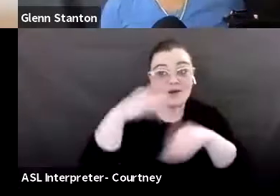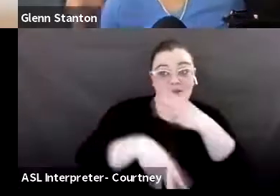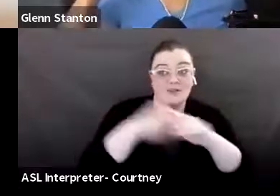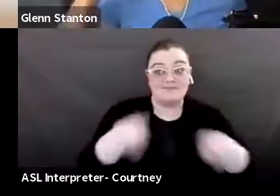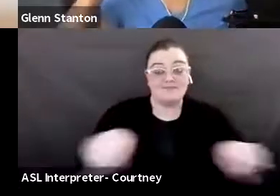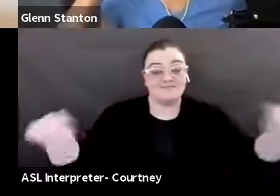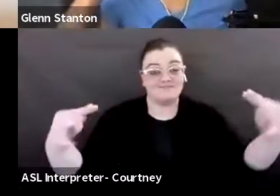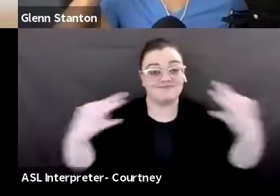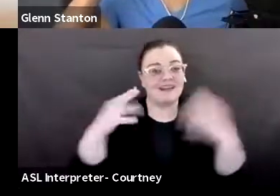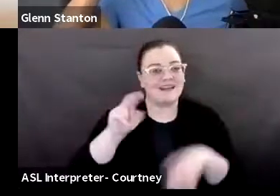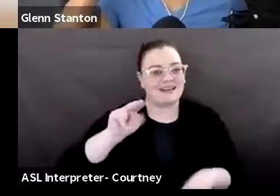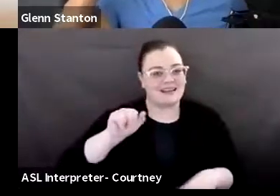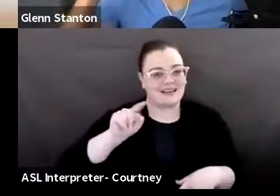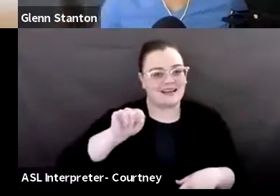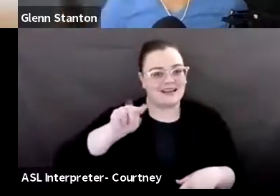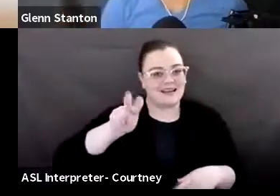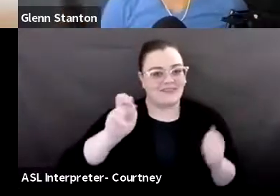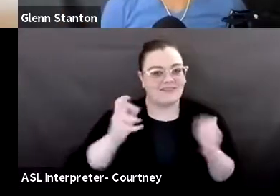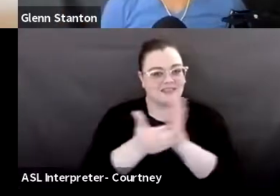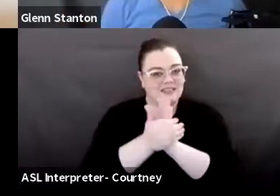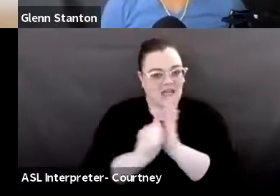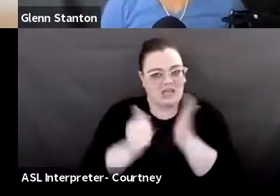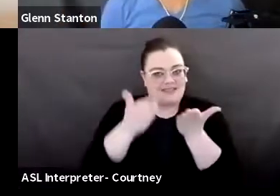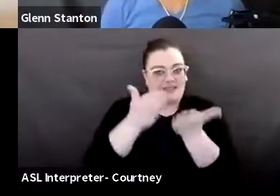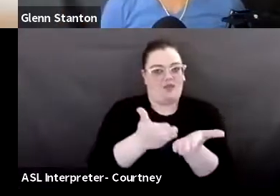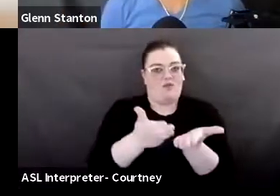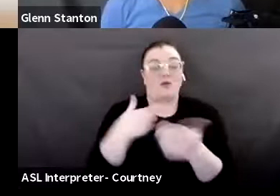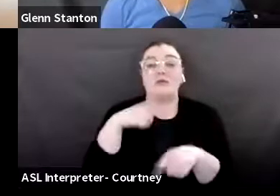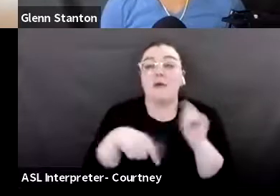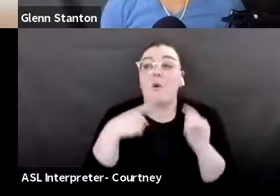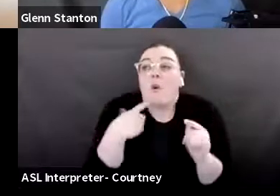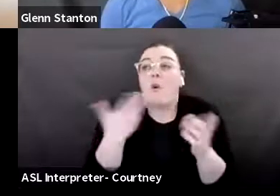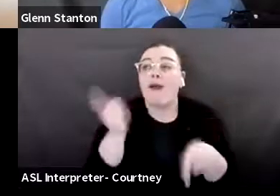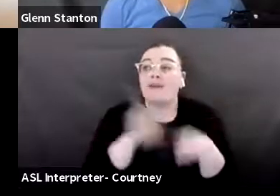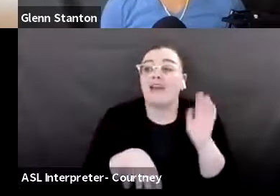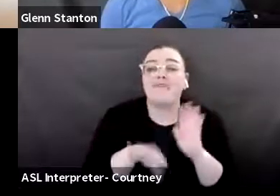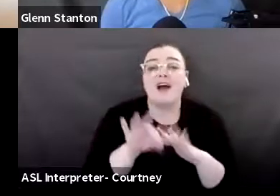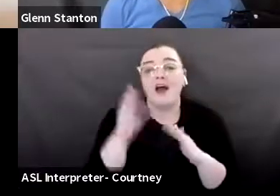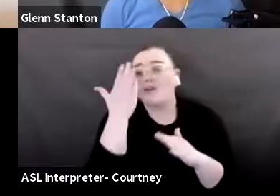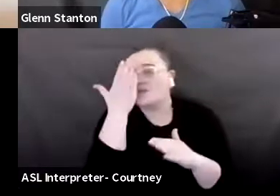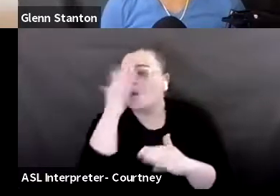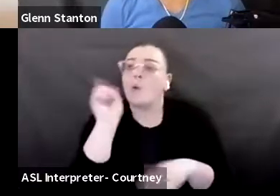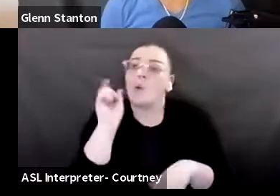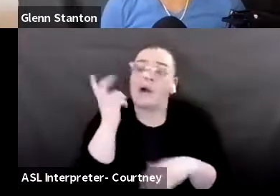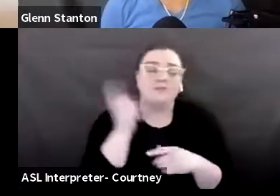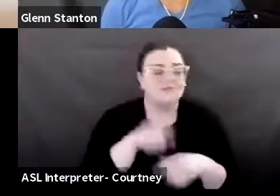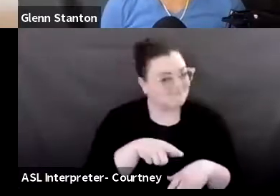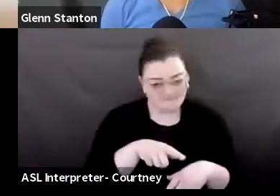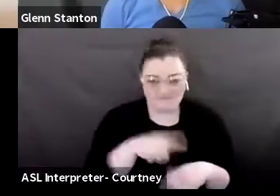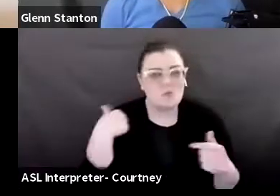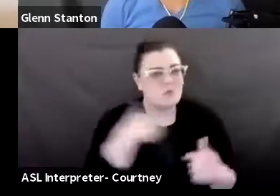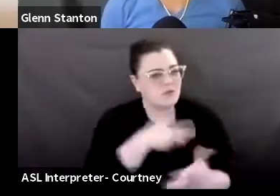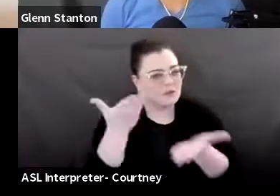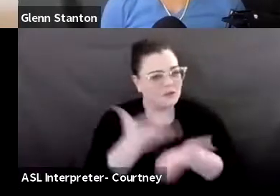no longer an excuse saying, I can't find the talent. I don't know where to look. And the truth is, we have people like Renee Haynes who goes out into community. She's